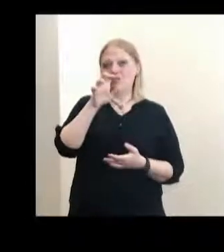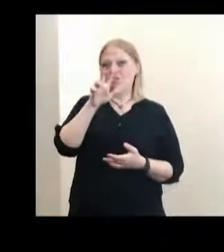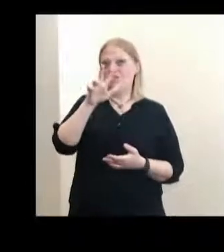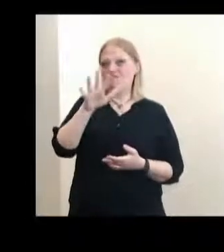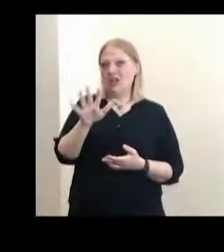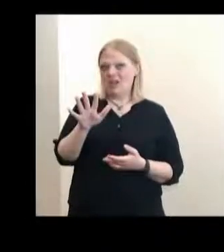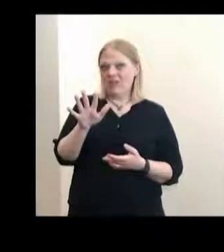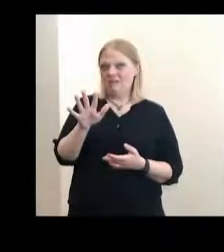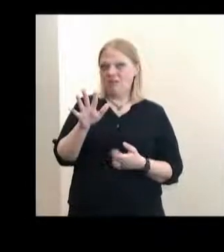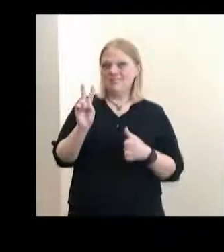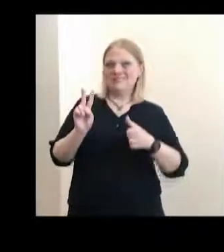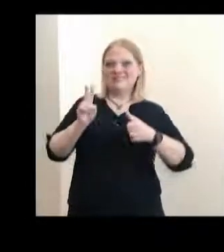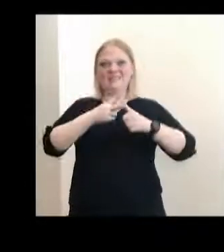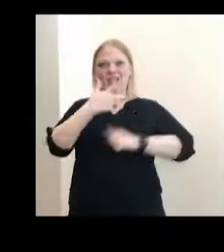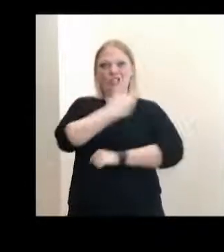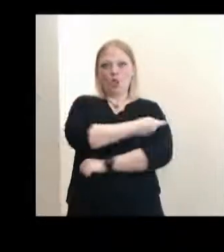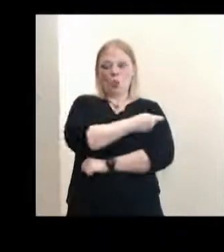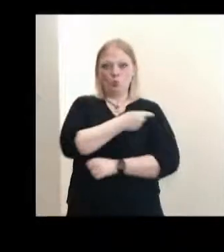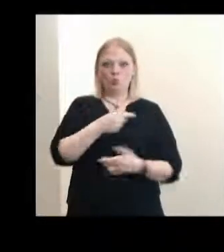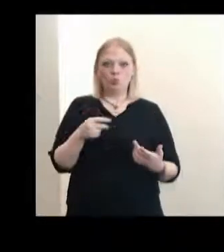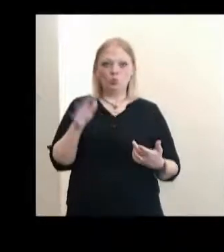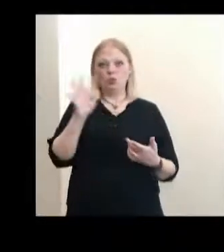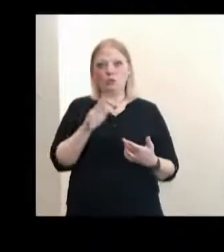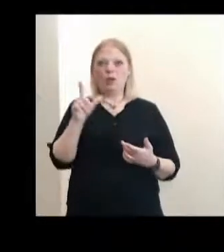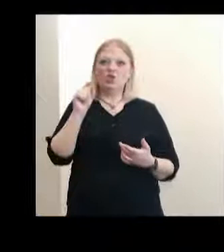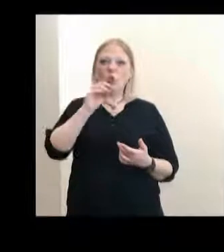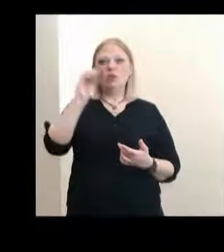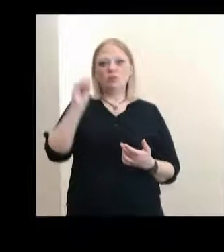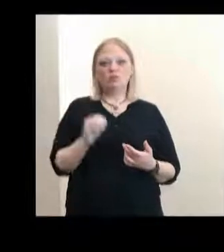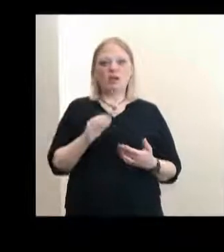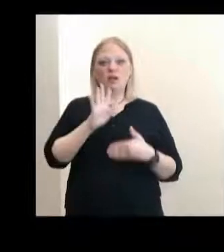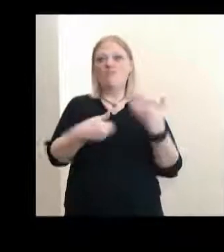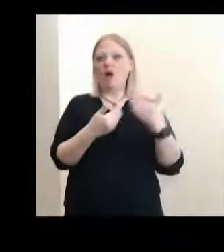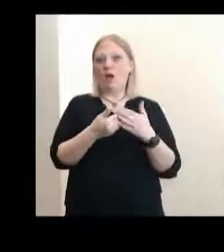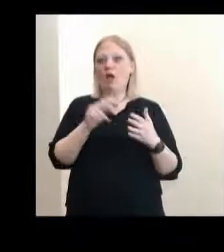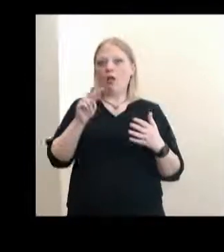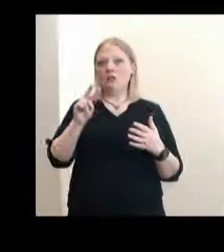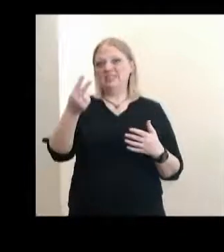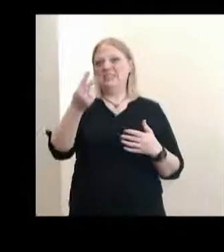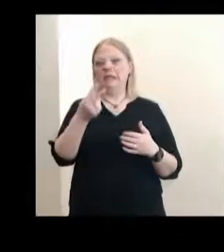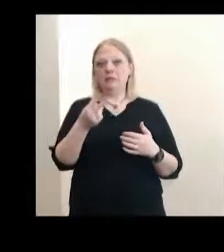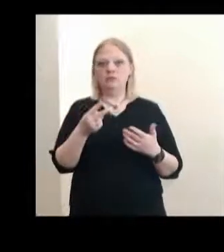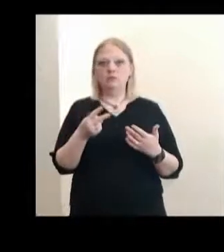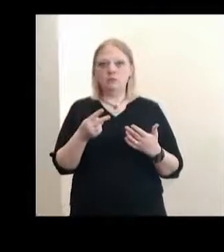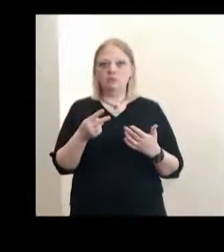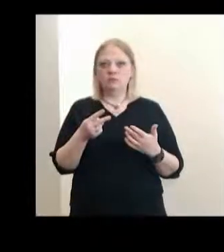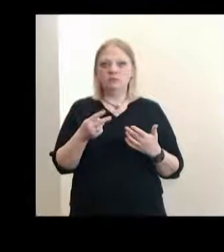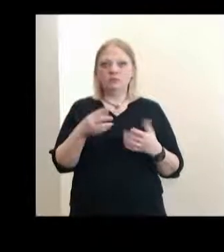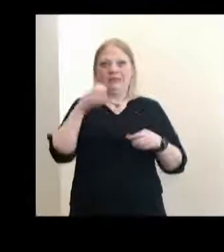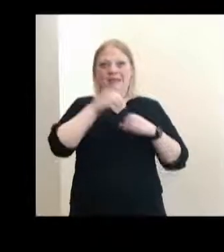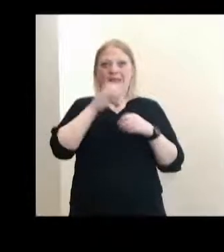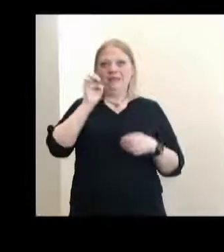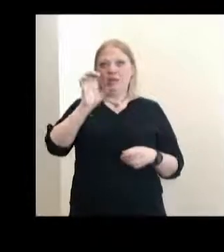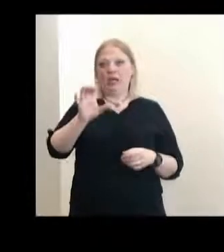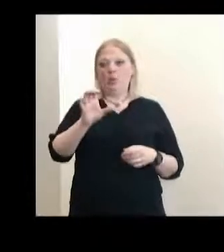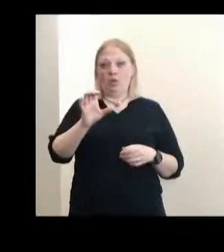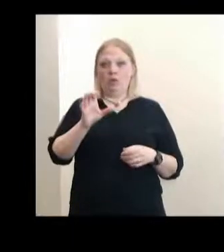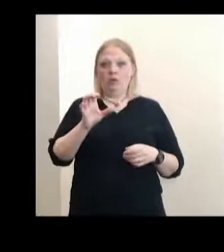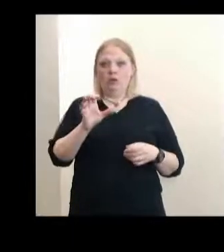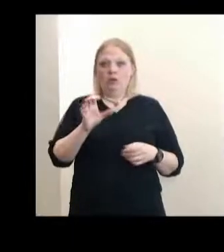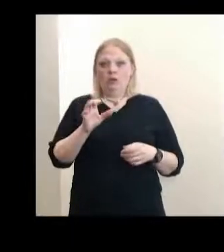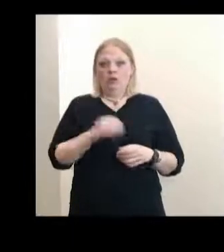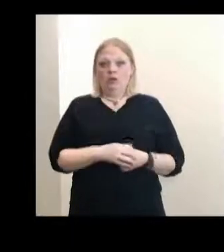23,635 second doses, so nearly 20% of all the second doses that have been administered in Erie County,